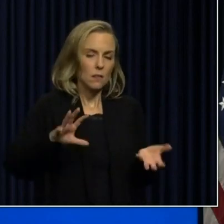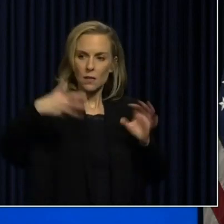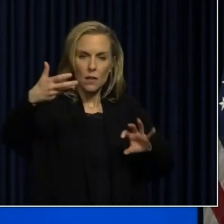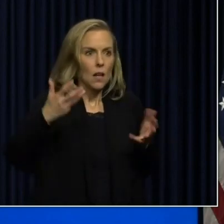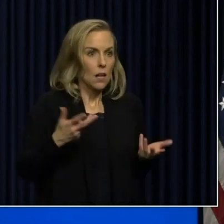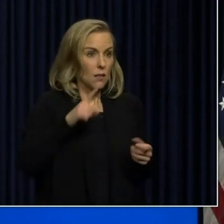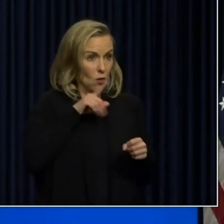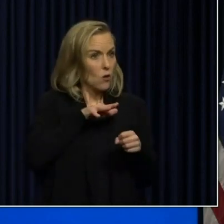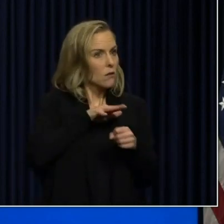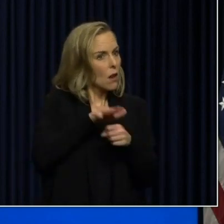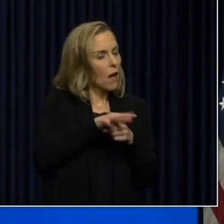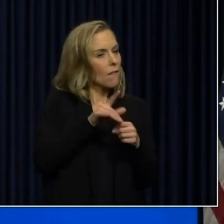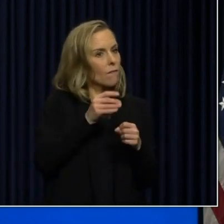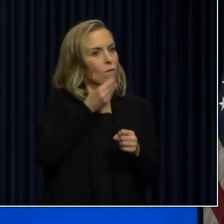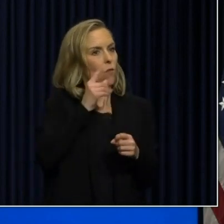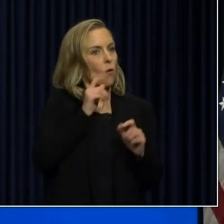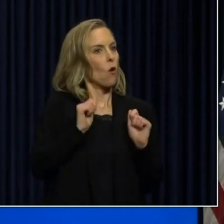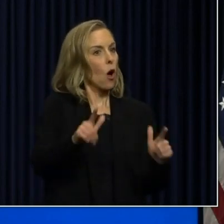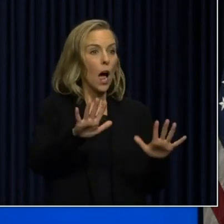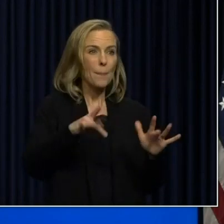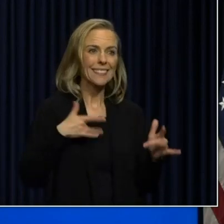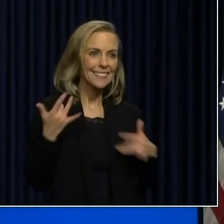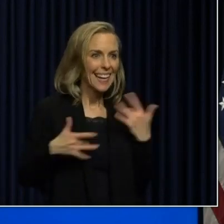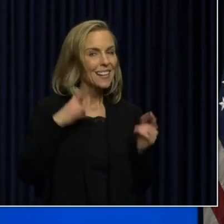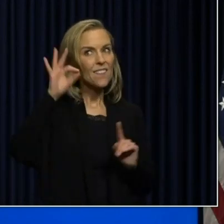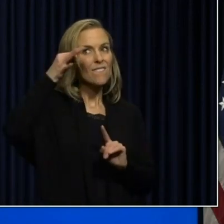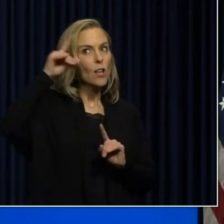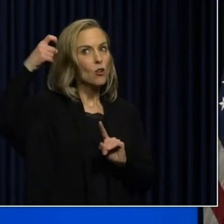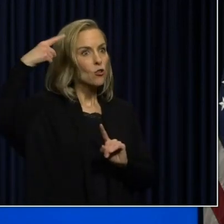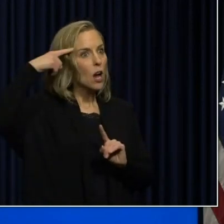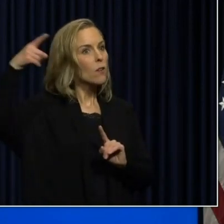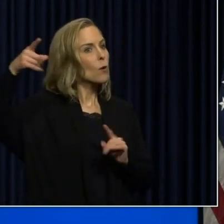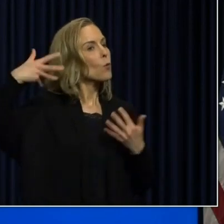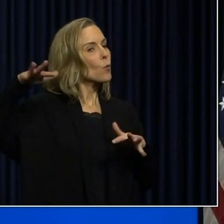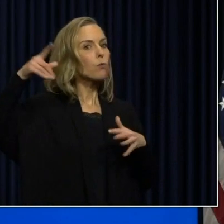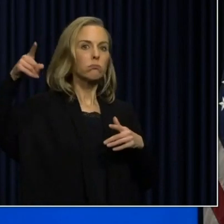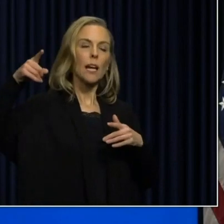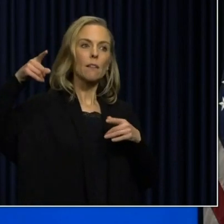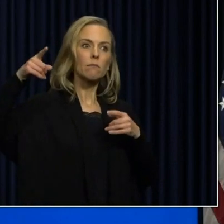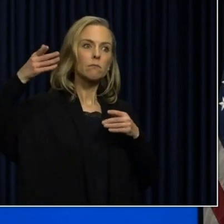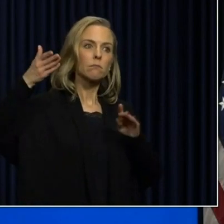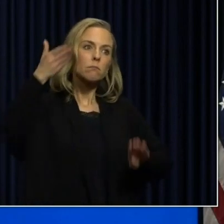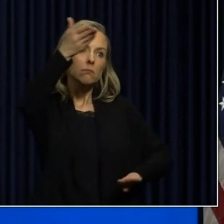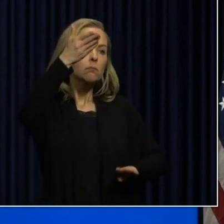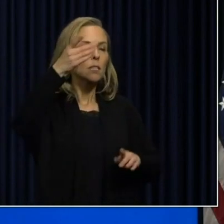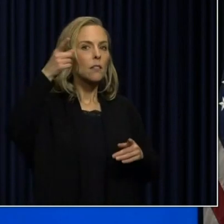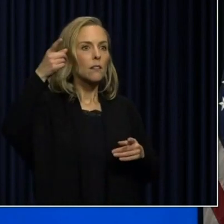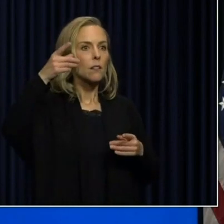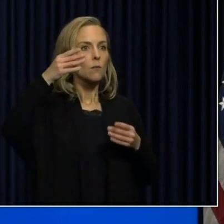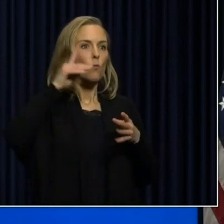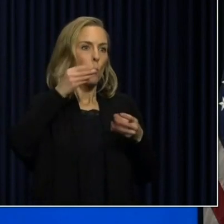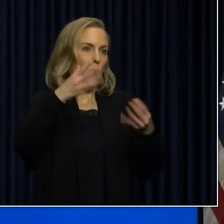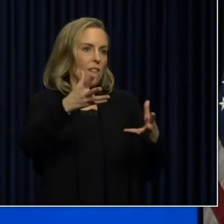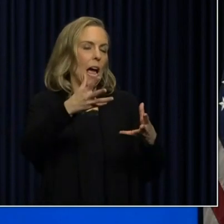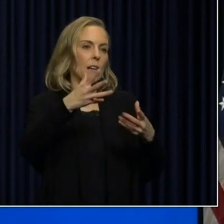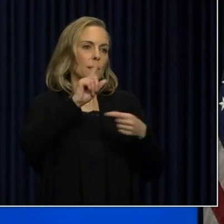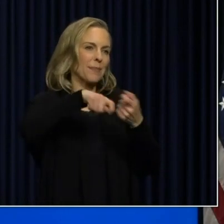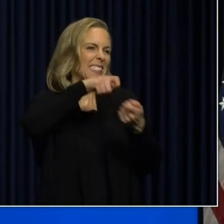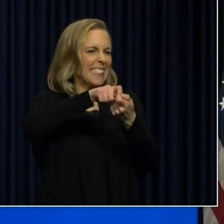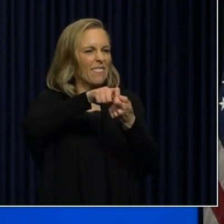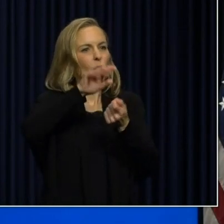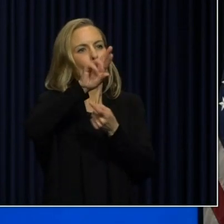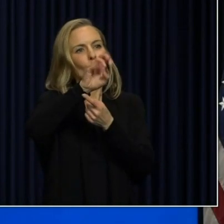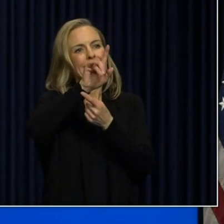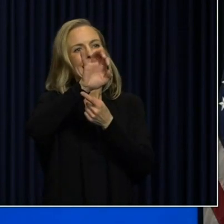is enough for everyone. I'm excited the federal government is stepping up and is providing specific relief to our farmers. I'm